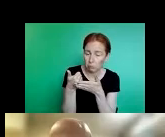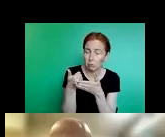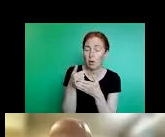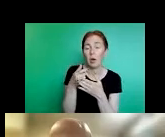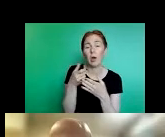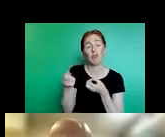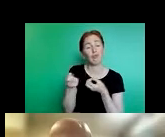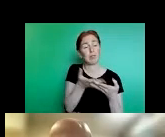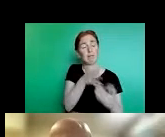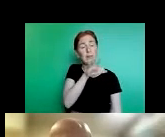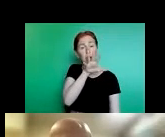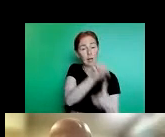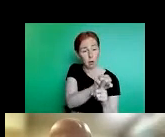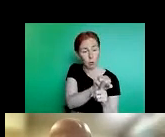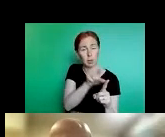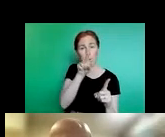through current genetic testing?